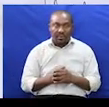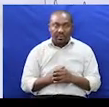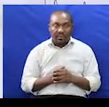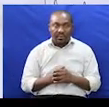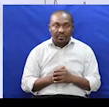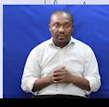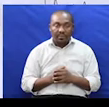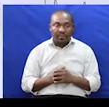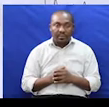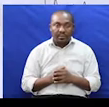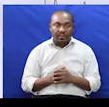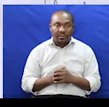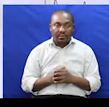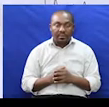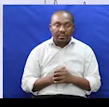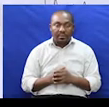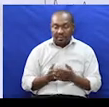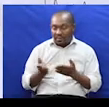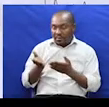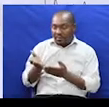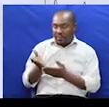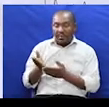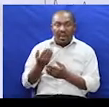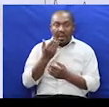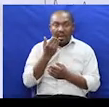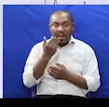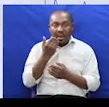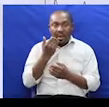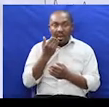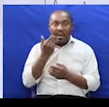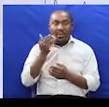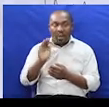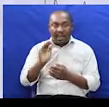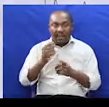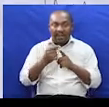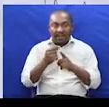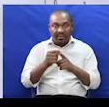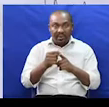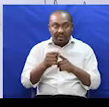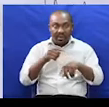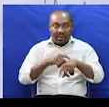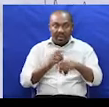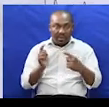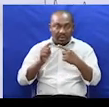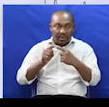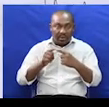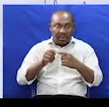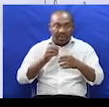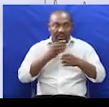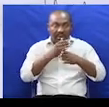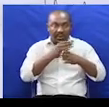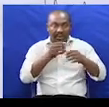Molar solution. These are the most important terms because you're going to be meeting with them during titration